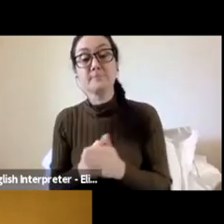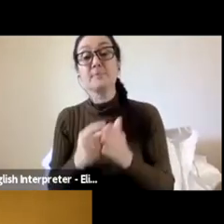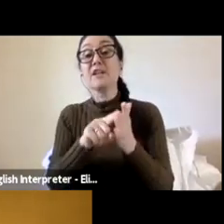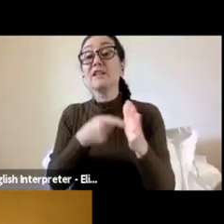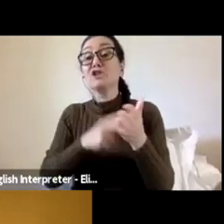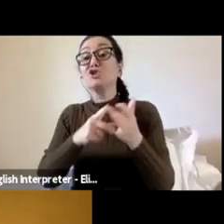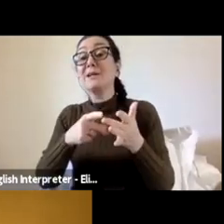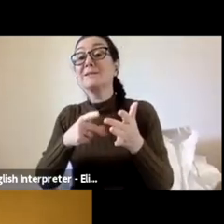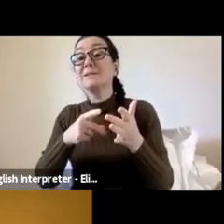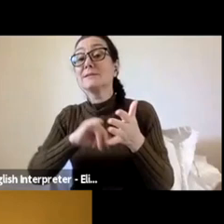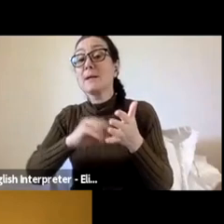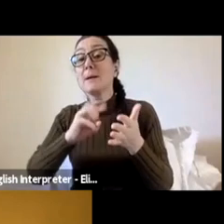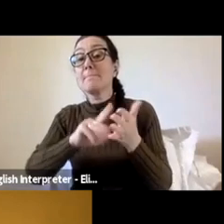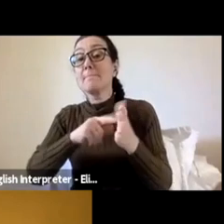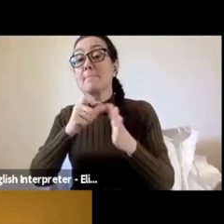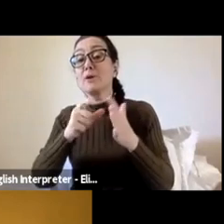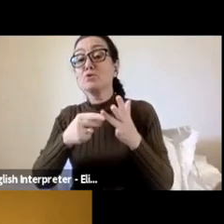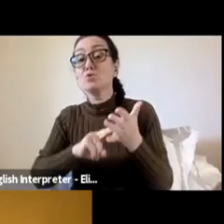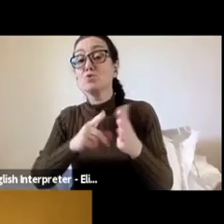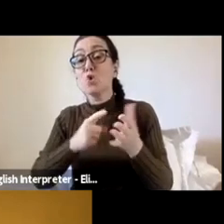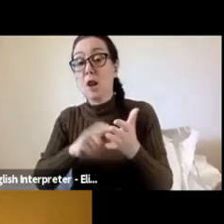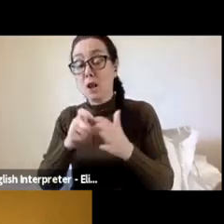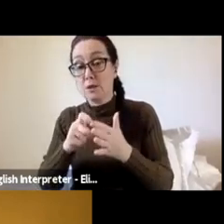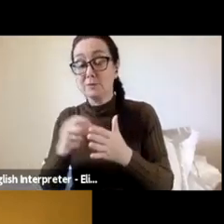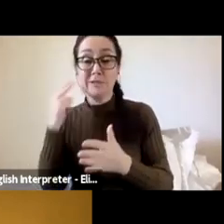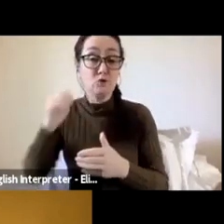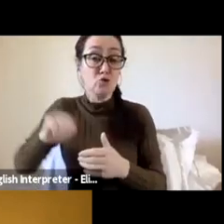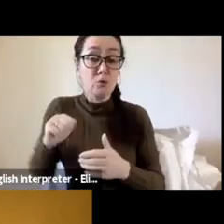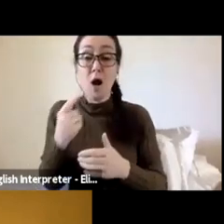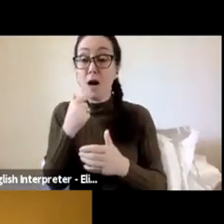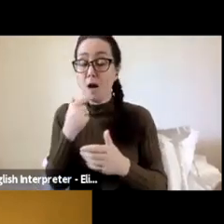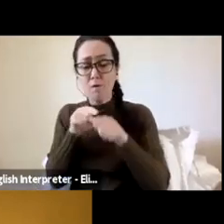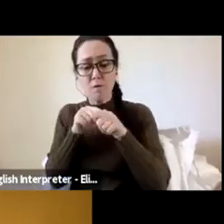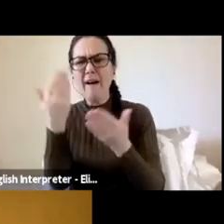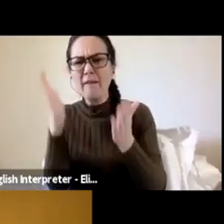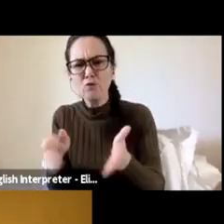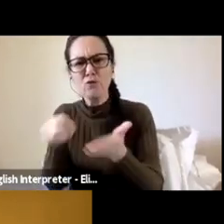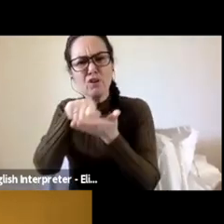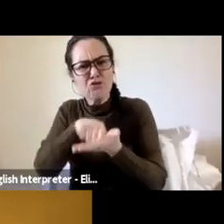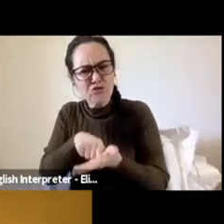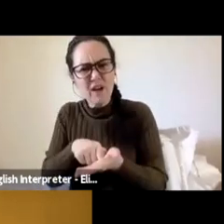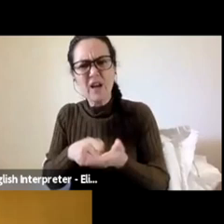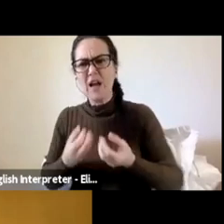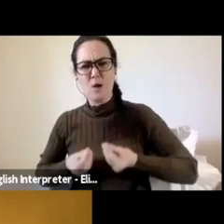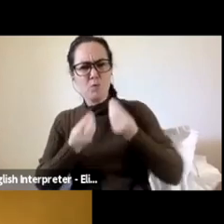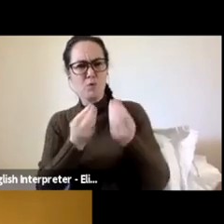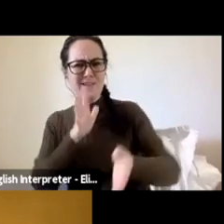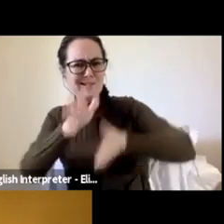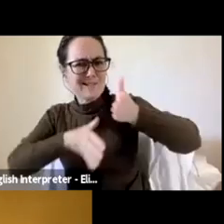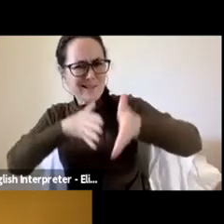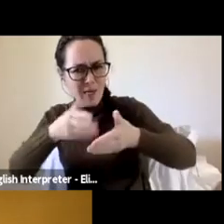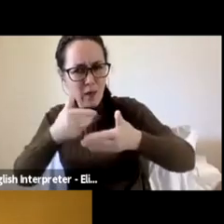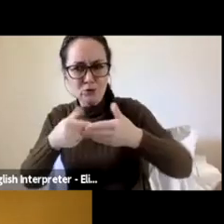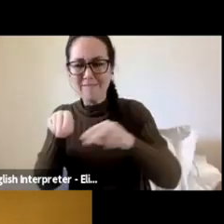Scotland. So do we need to follow the written process, or can we be more inclusive and provide information in film with British Sign Language